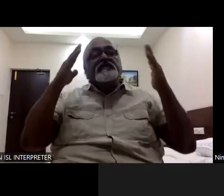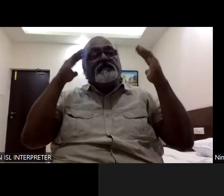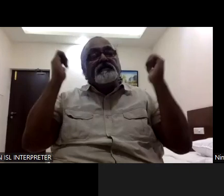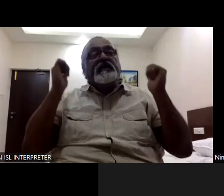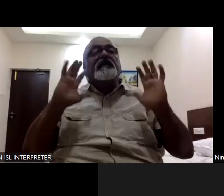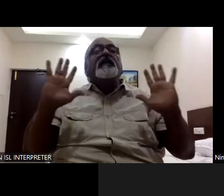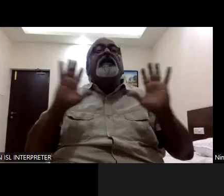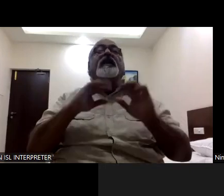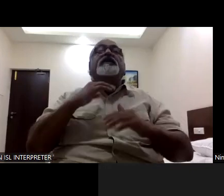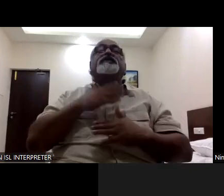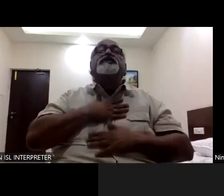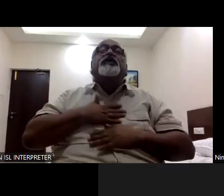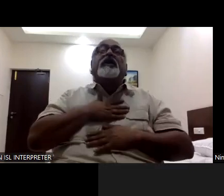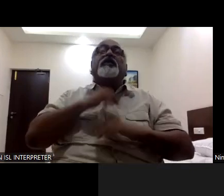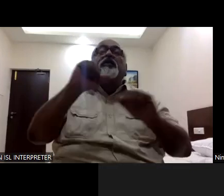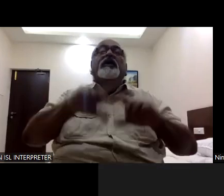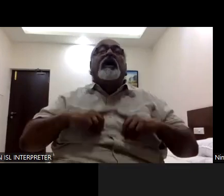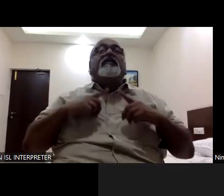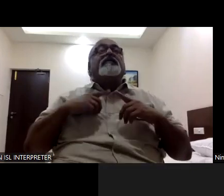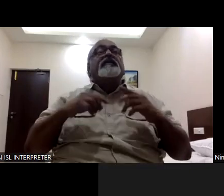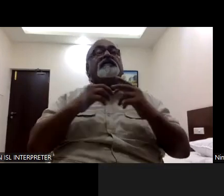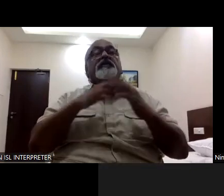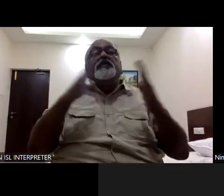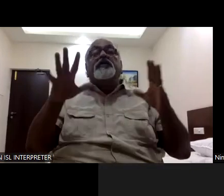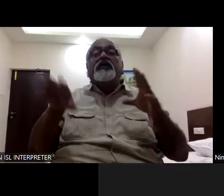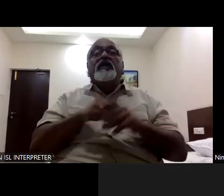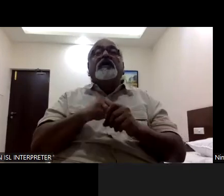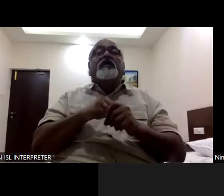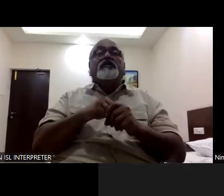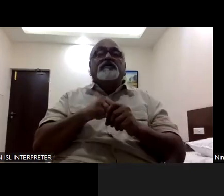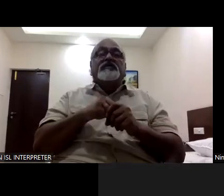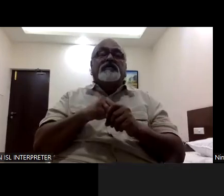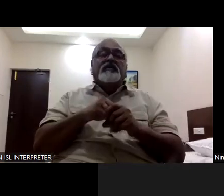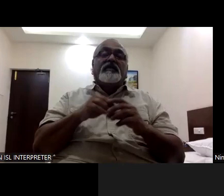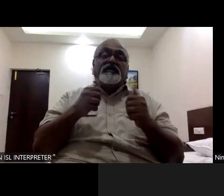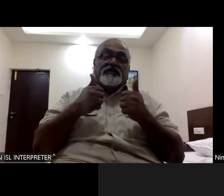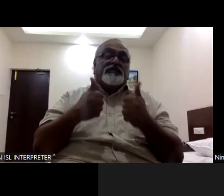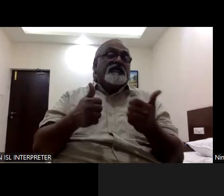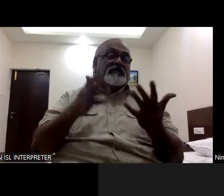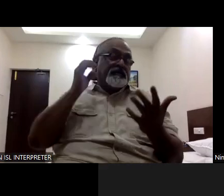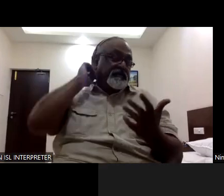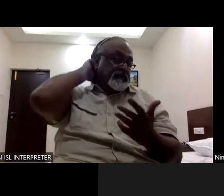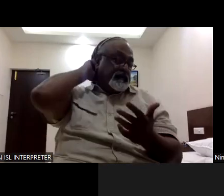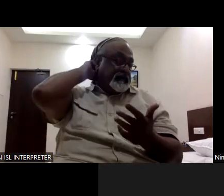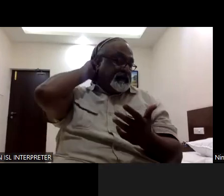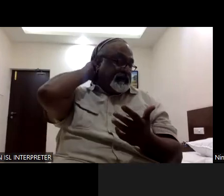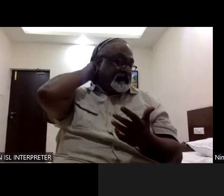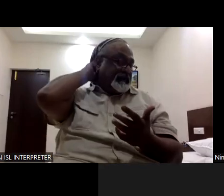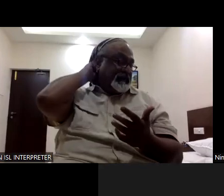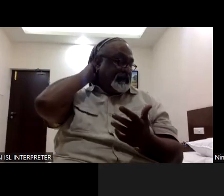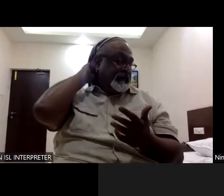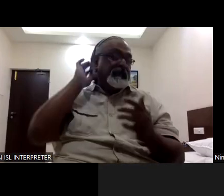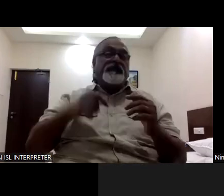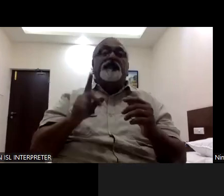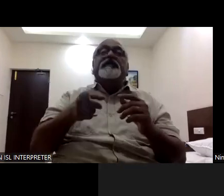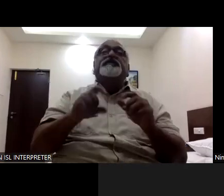are enjoying their lives. So that is a total inclusion, I would say, it's about, you break all the barriers